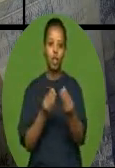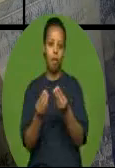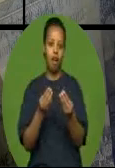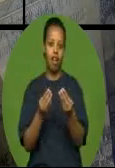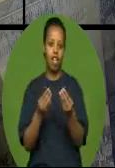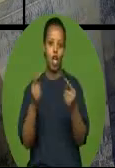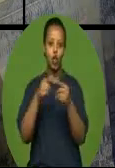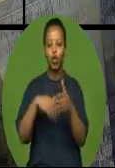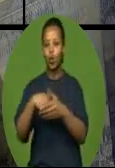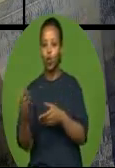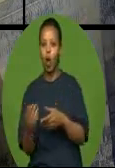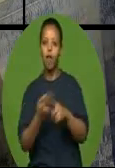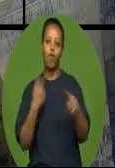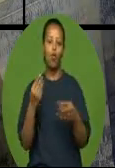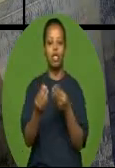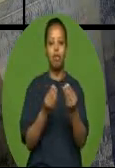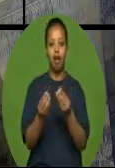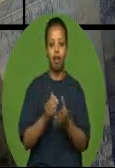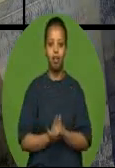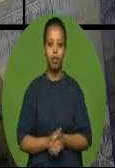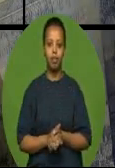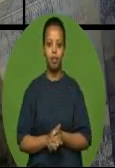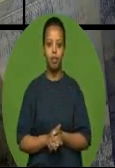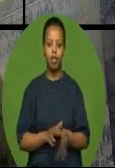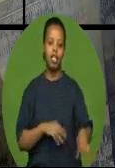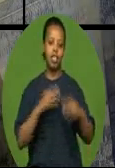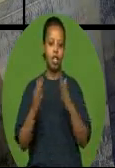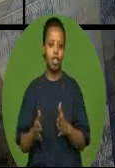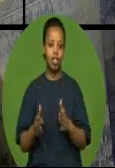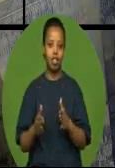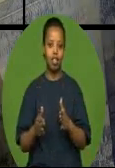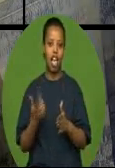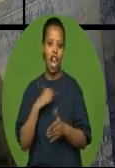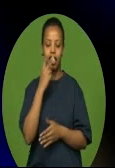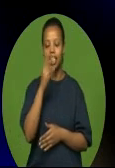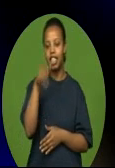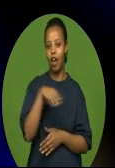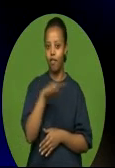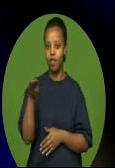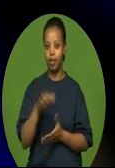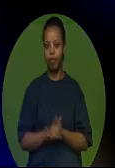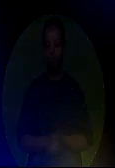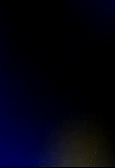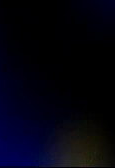its withdrawal from the market. Students, let's see the graph.